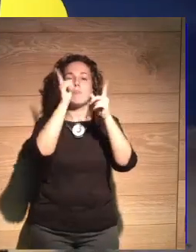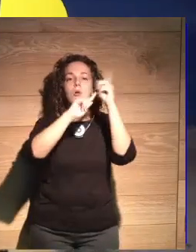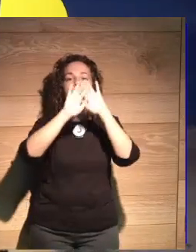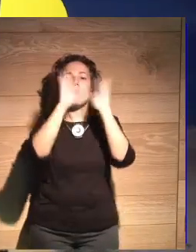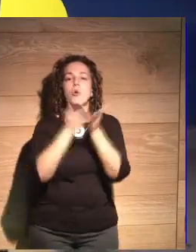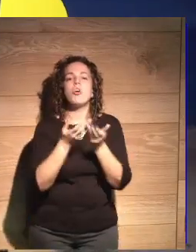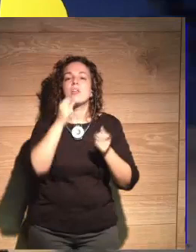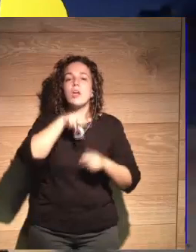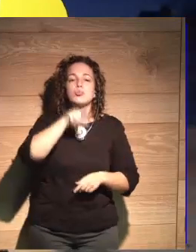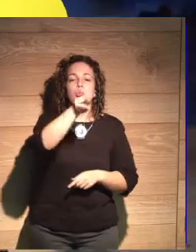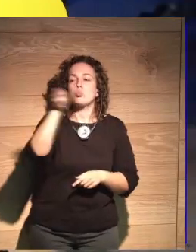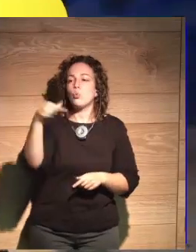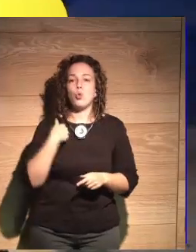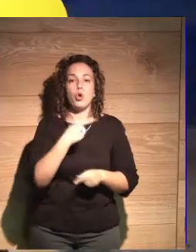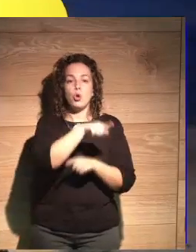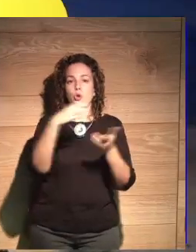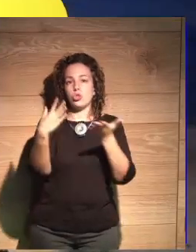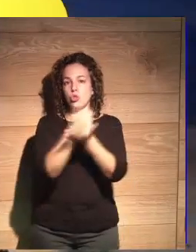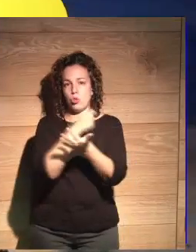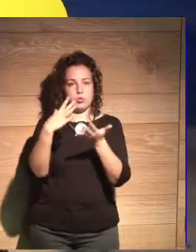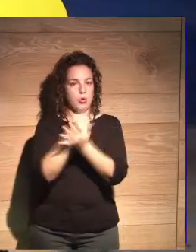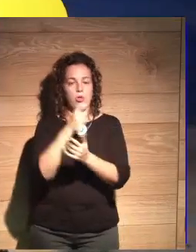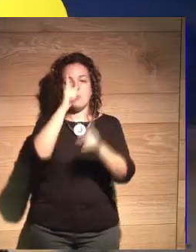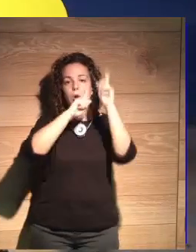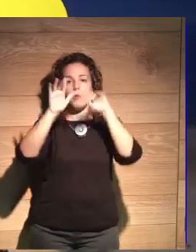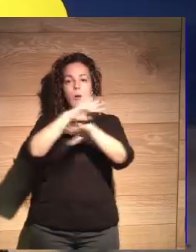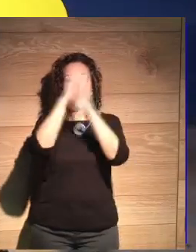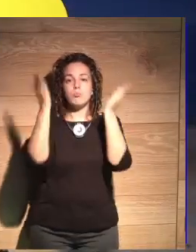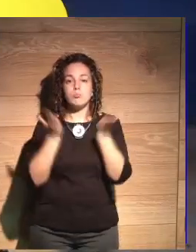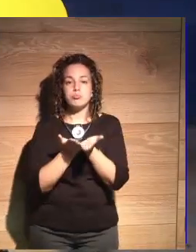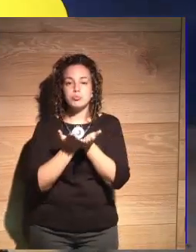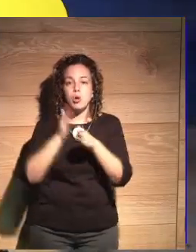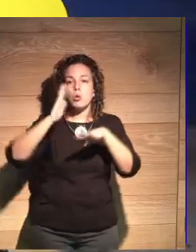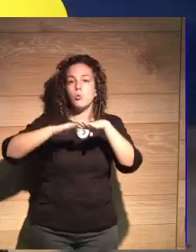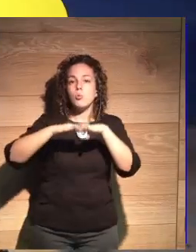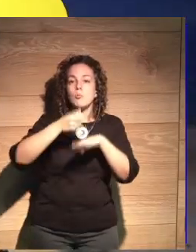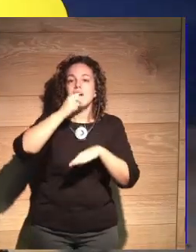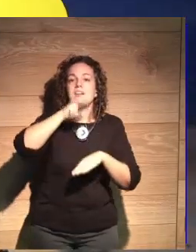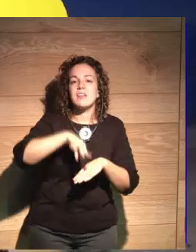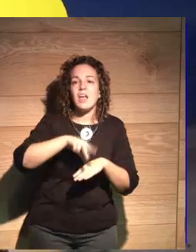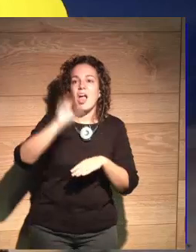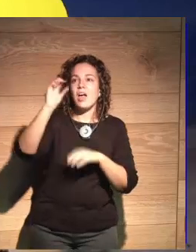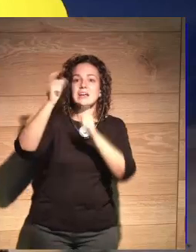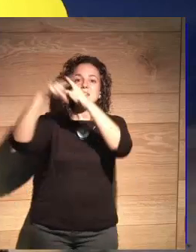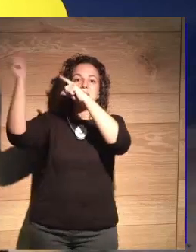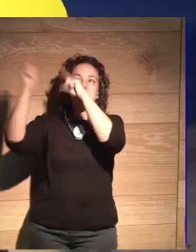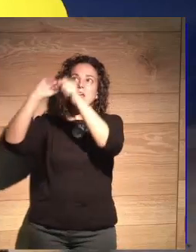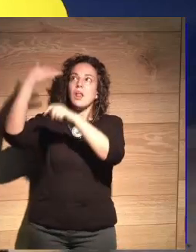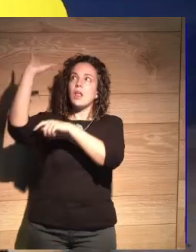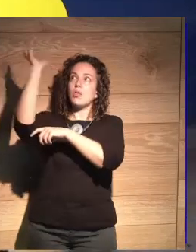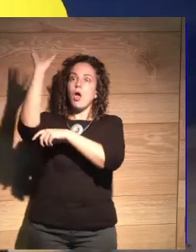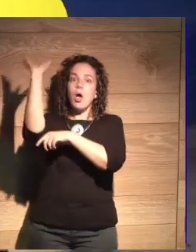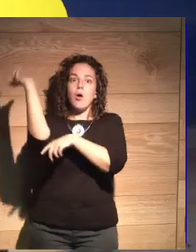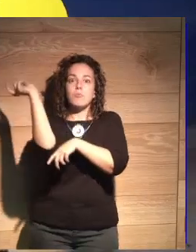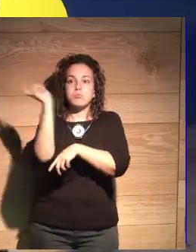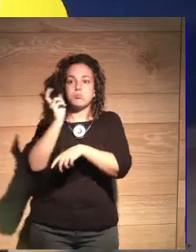everybody in the me too. world. The world's problems are not caused by an asteroid rushing onto the world. The world's